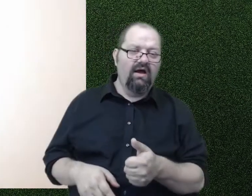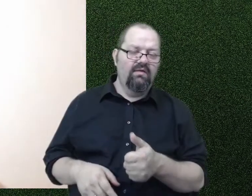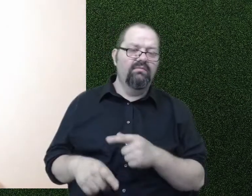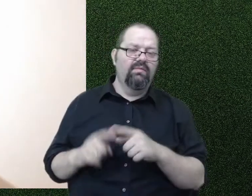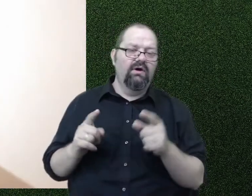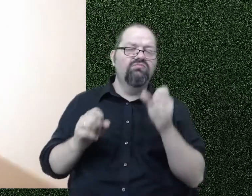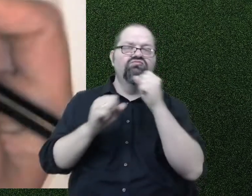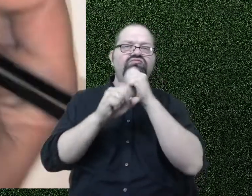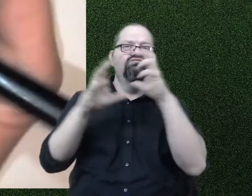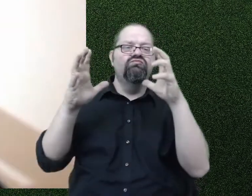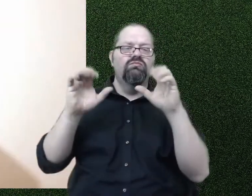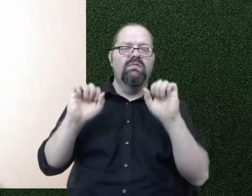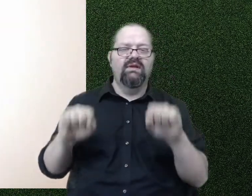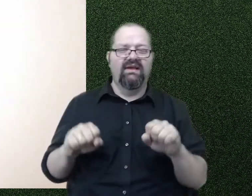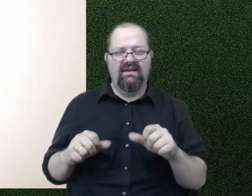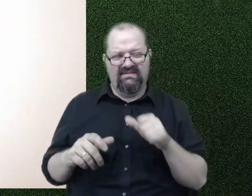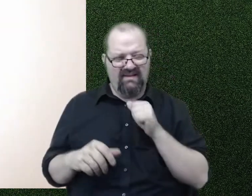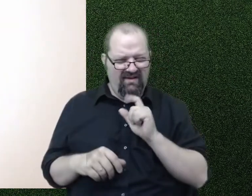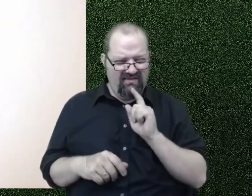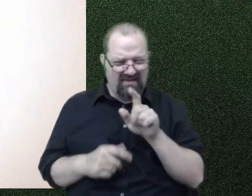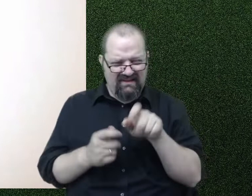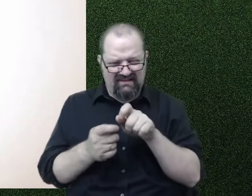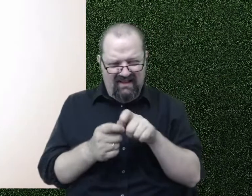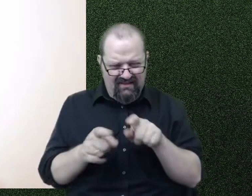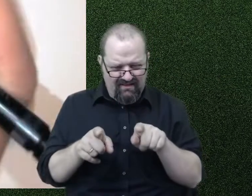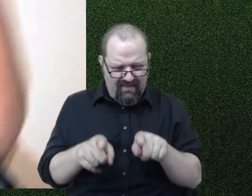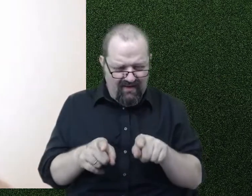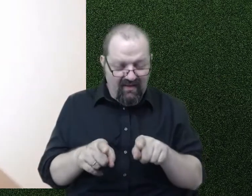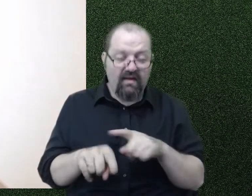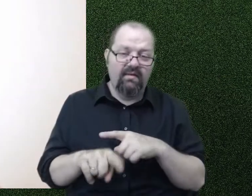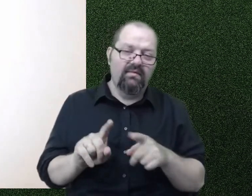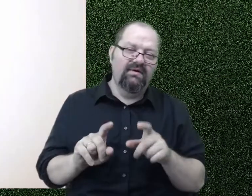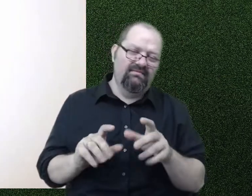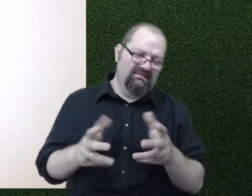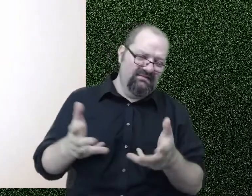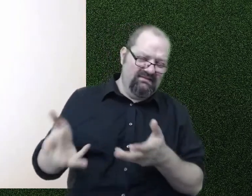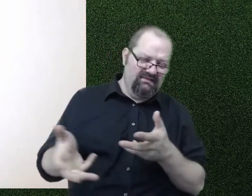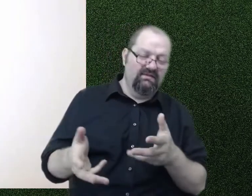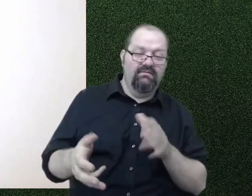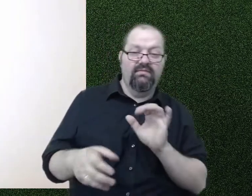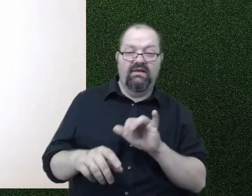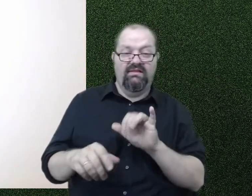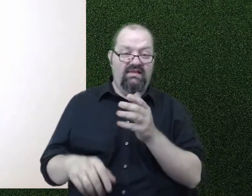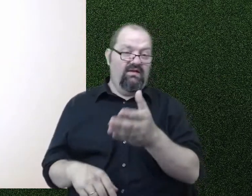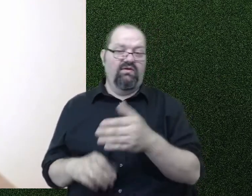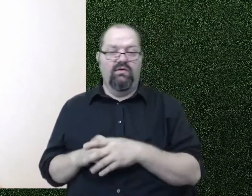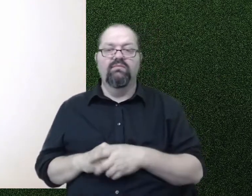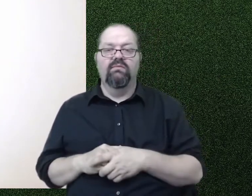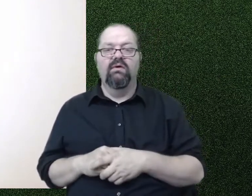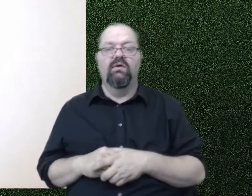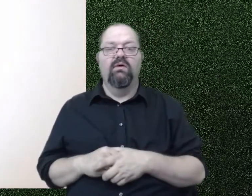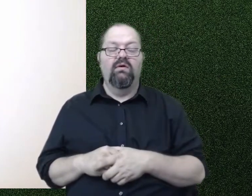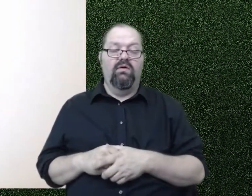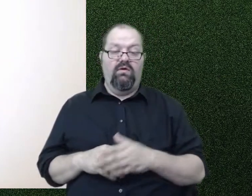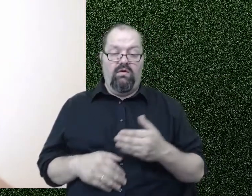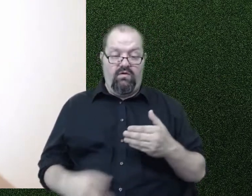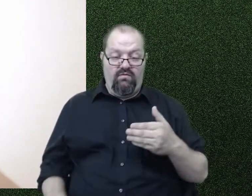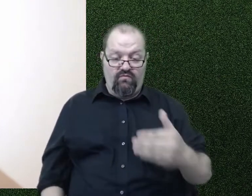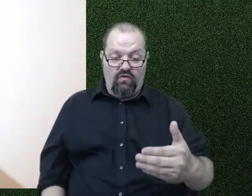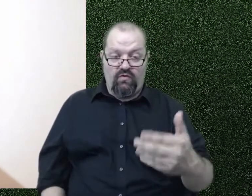You can see it's not even quite parallel. But there we are. We go forward 3,